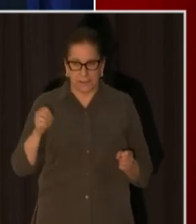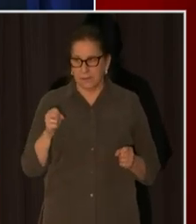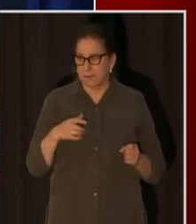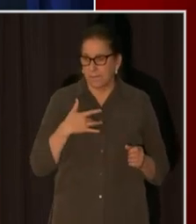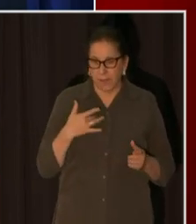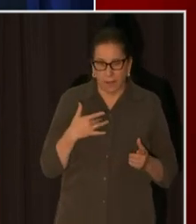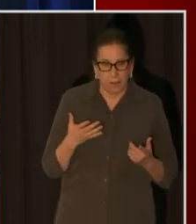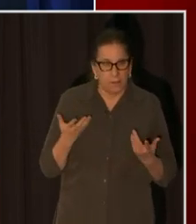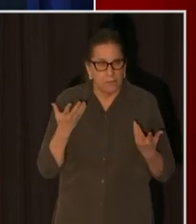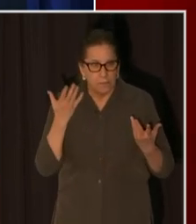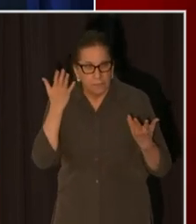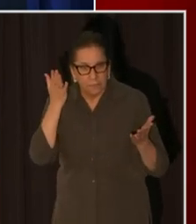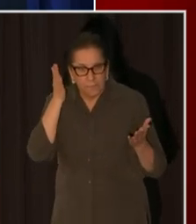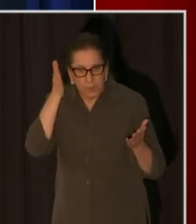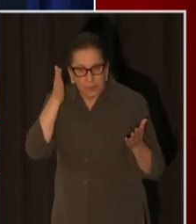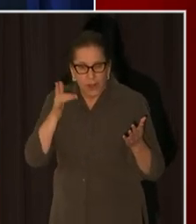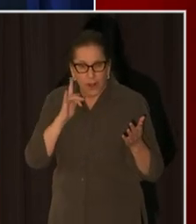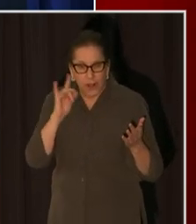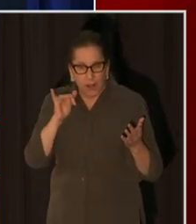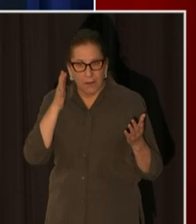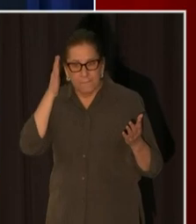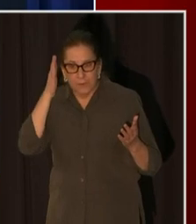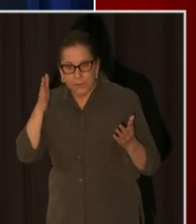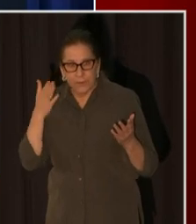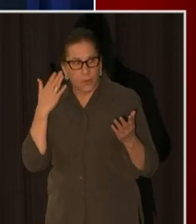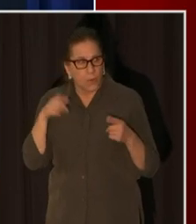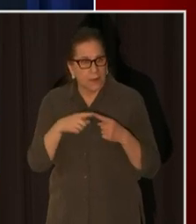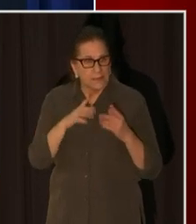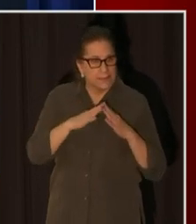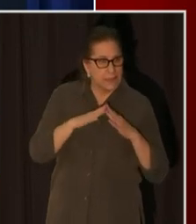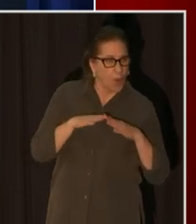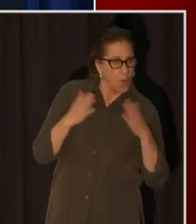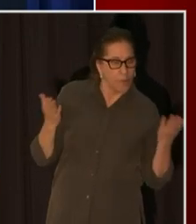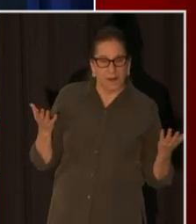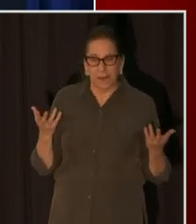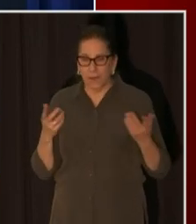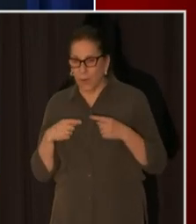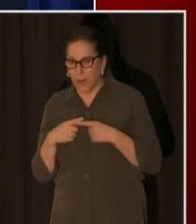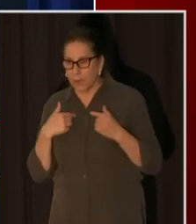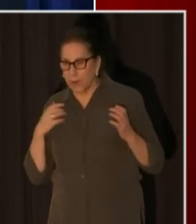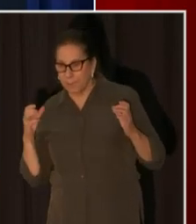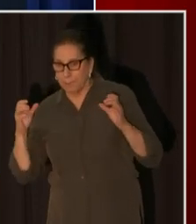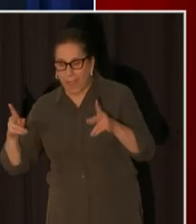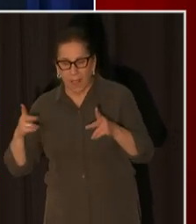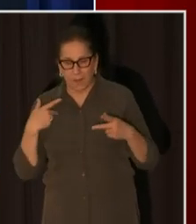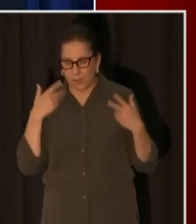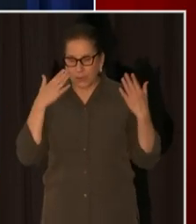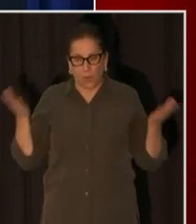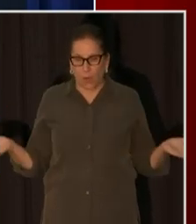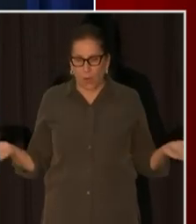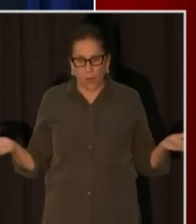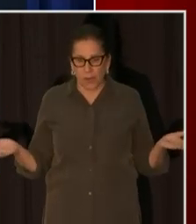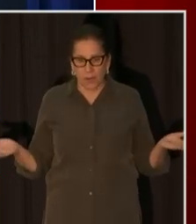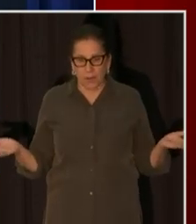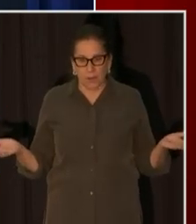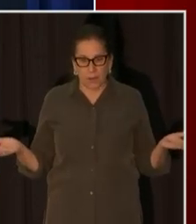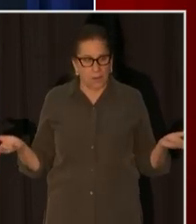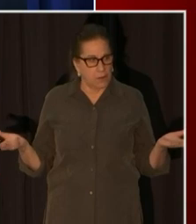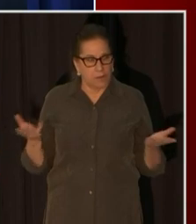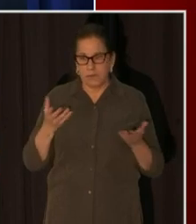encourage everyone to apply for unemployment insurance and take advantage of some of these